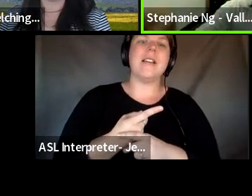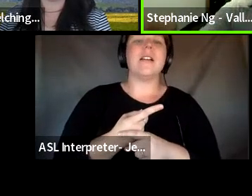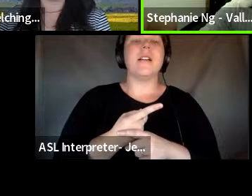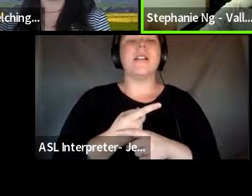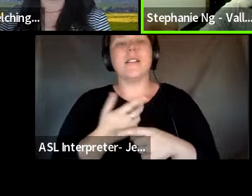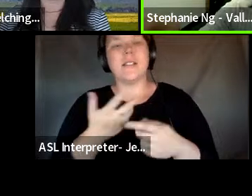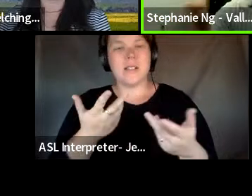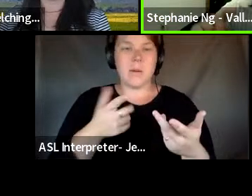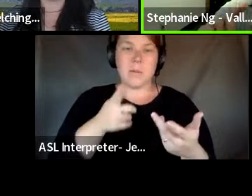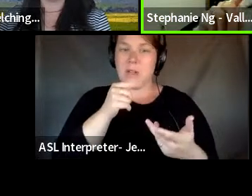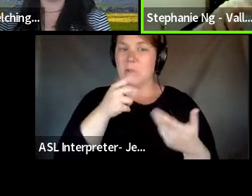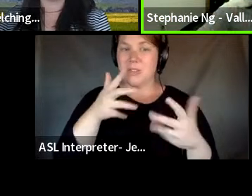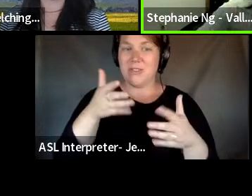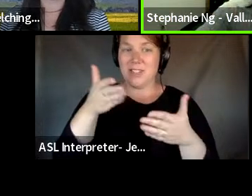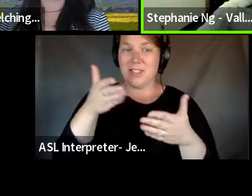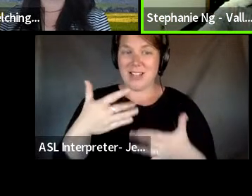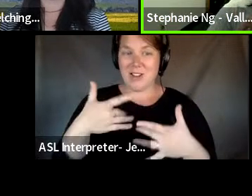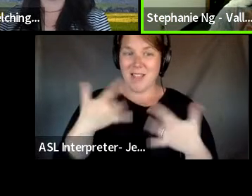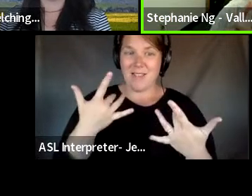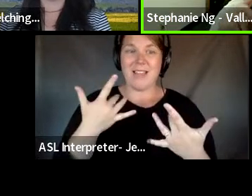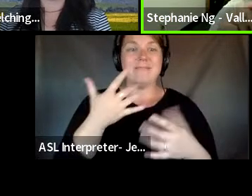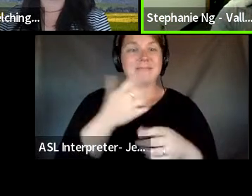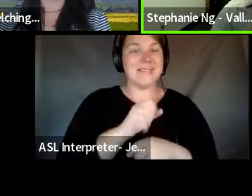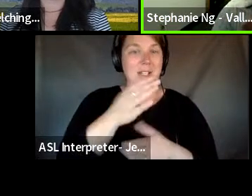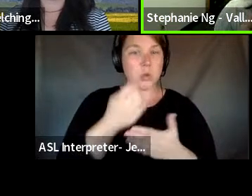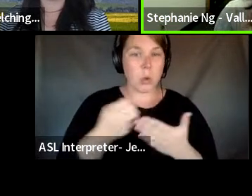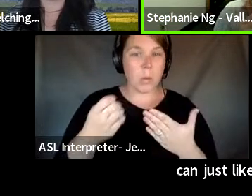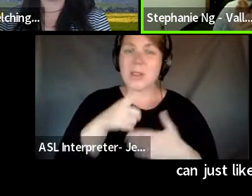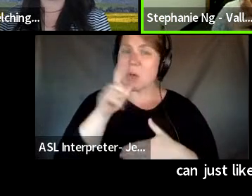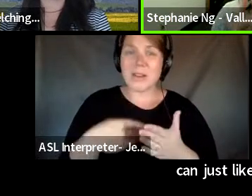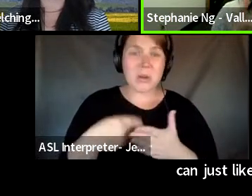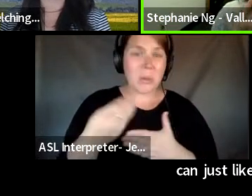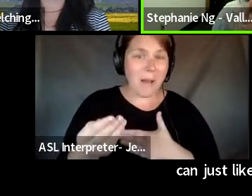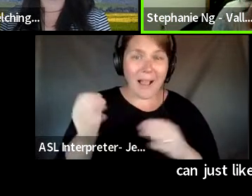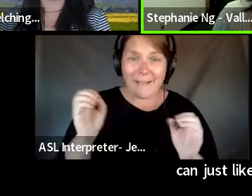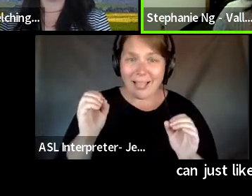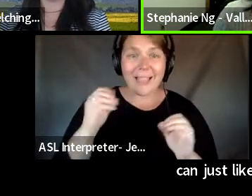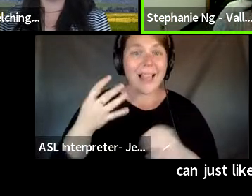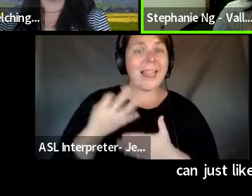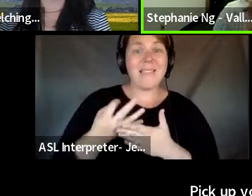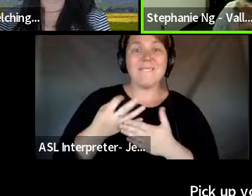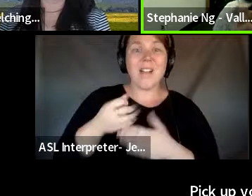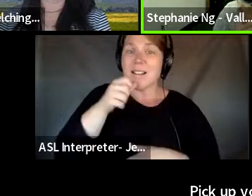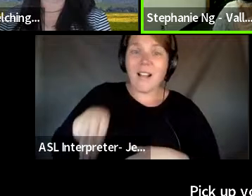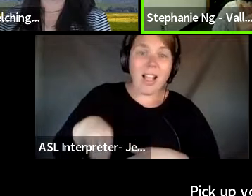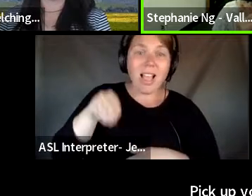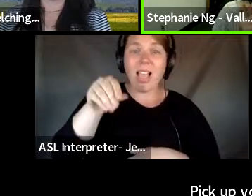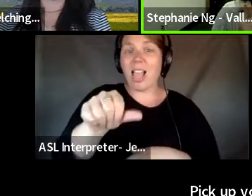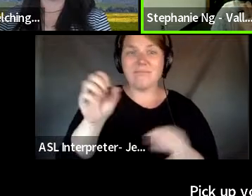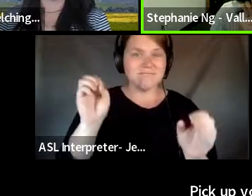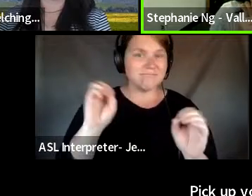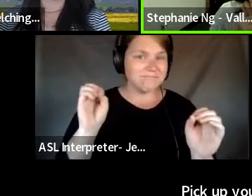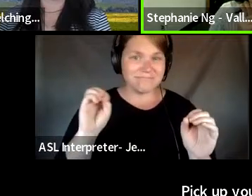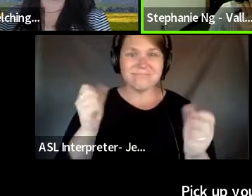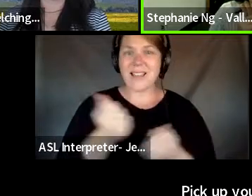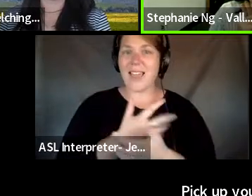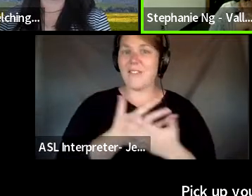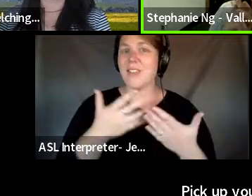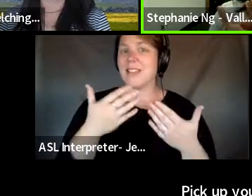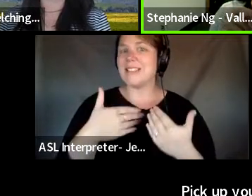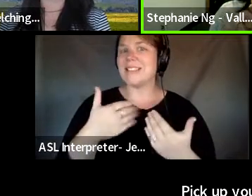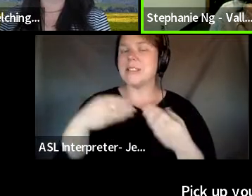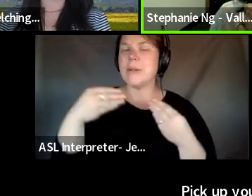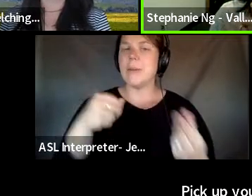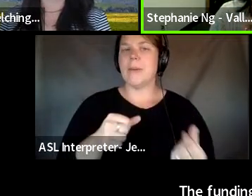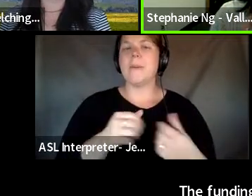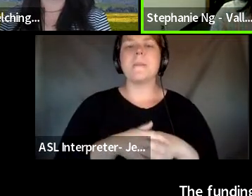who's already there at the event, pick up your equipment. You don't have to purchase it. The funding doesn't come out of your pocket for it. So we've really tried to streamline it. And